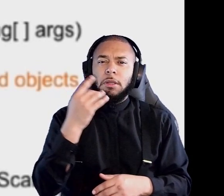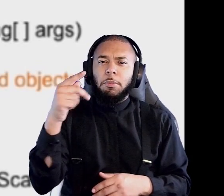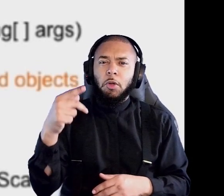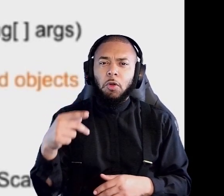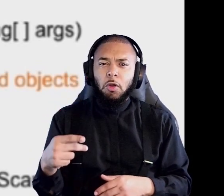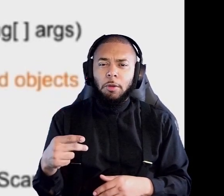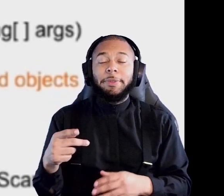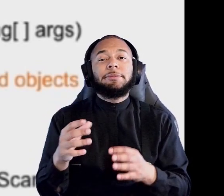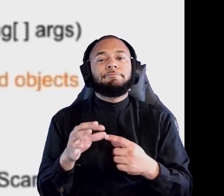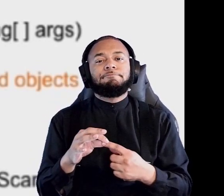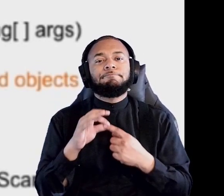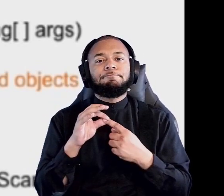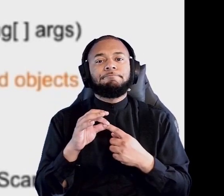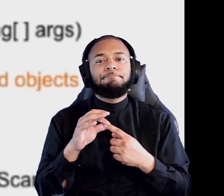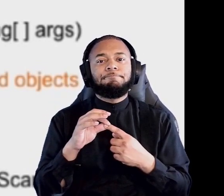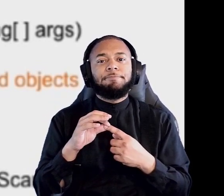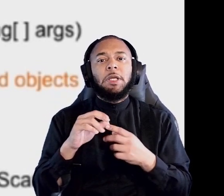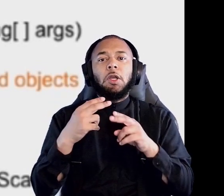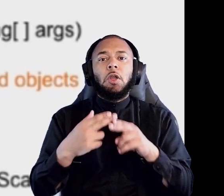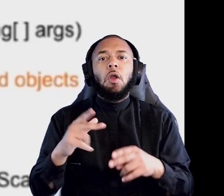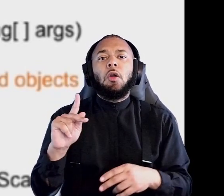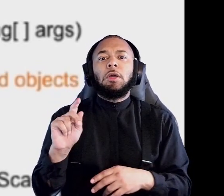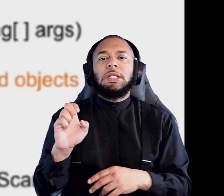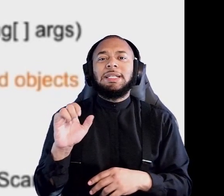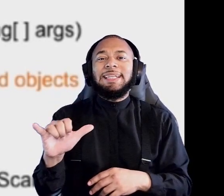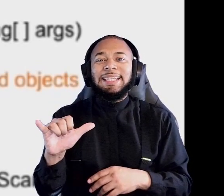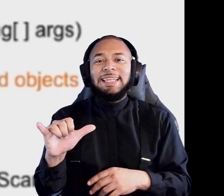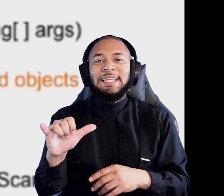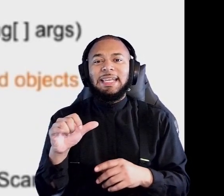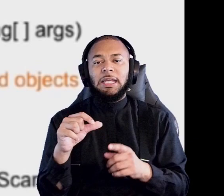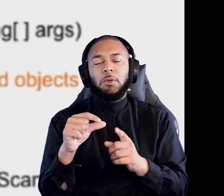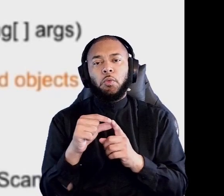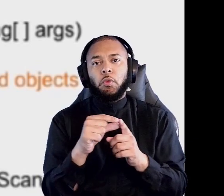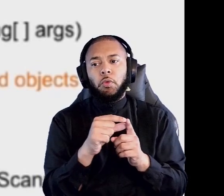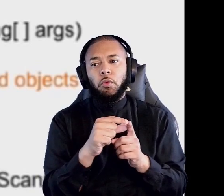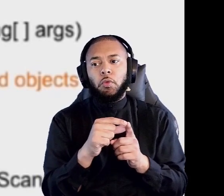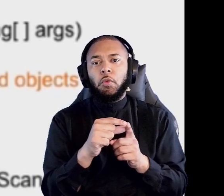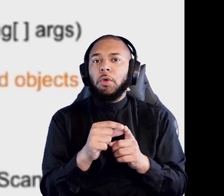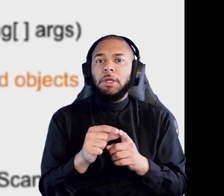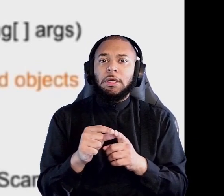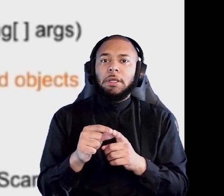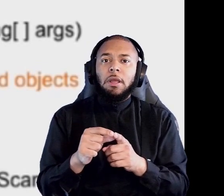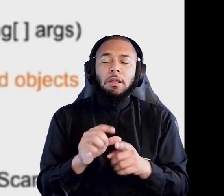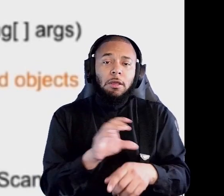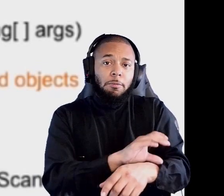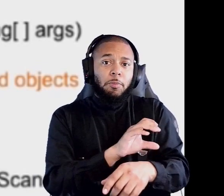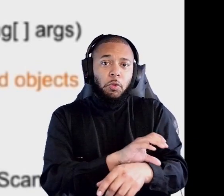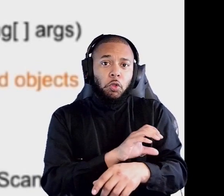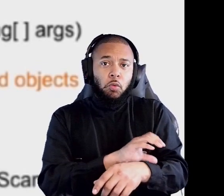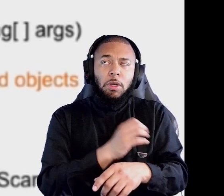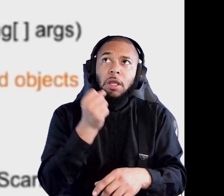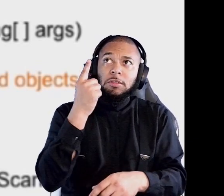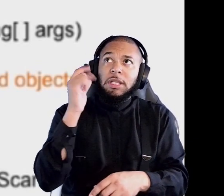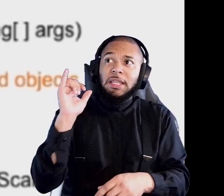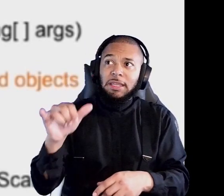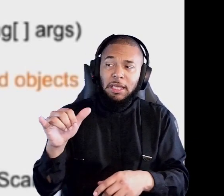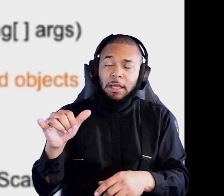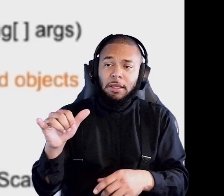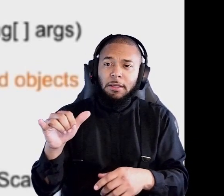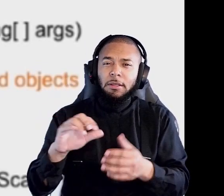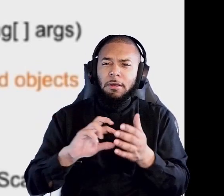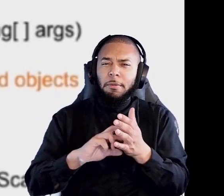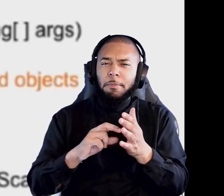called keywords in programming, and they have a special meaning to the computer. The compiler will take those